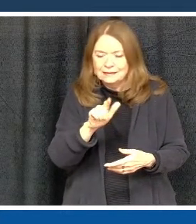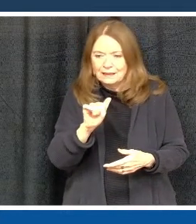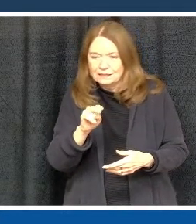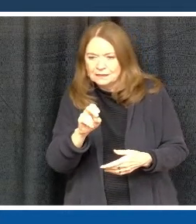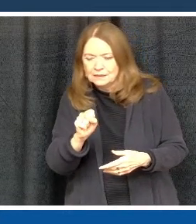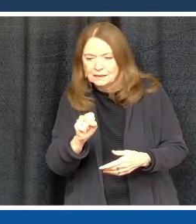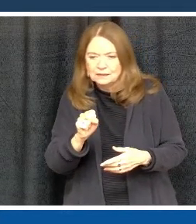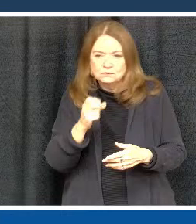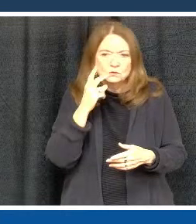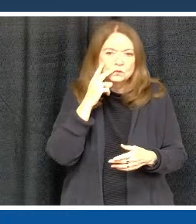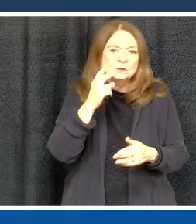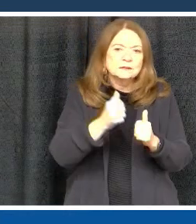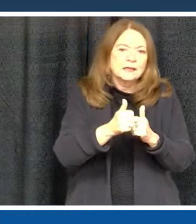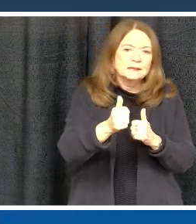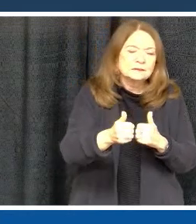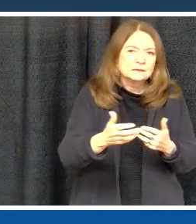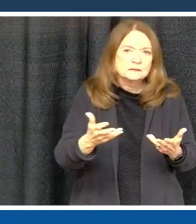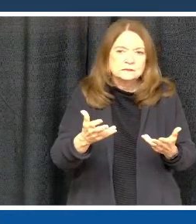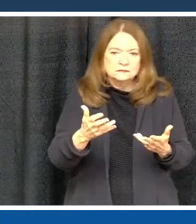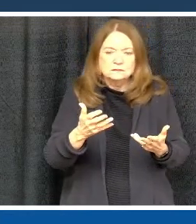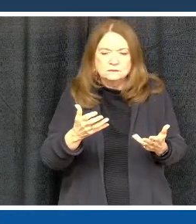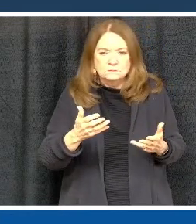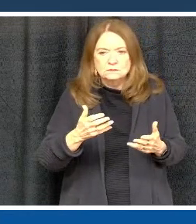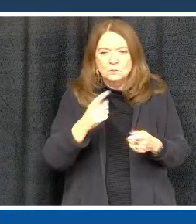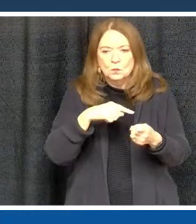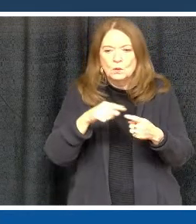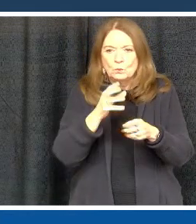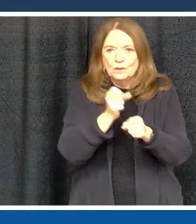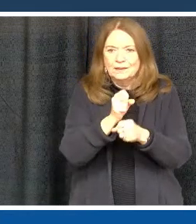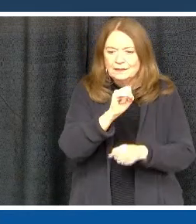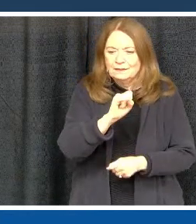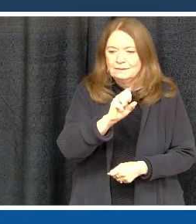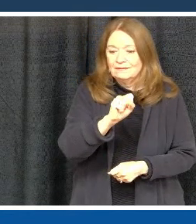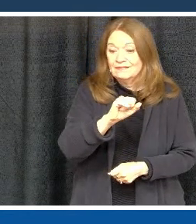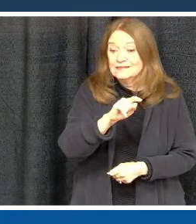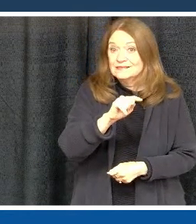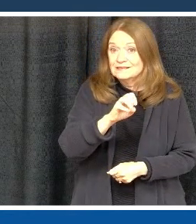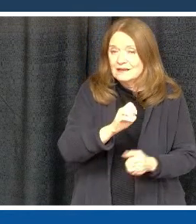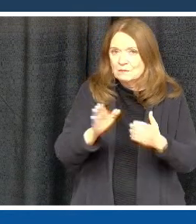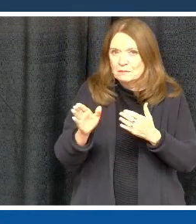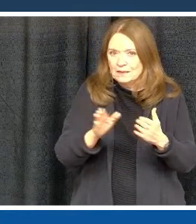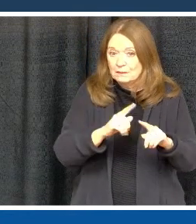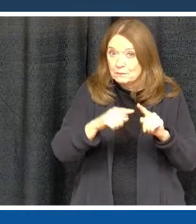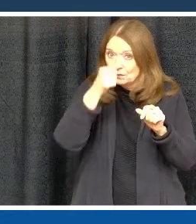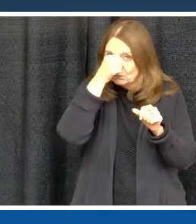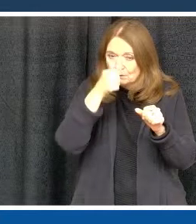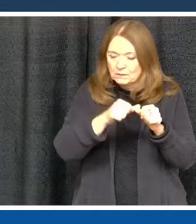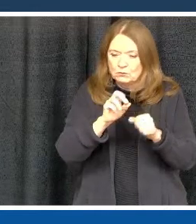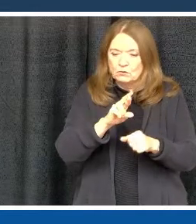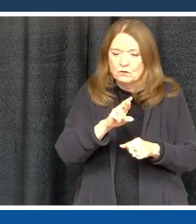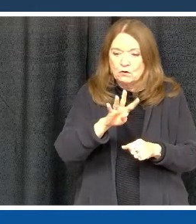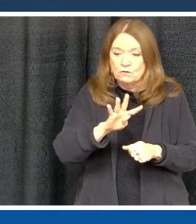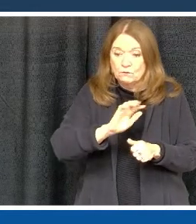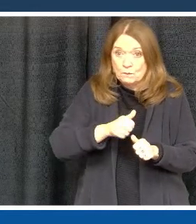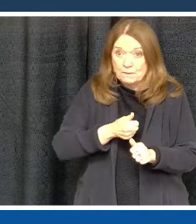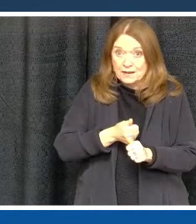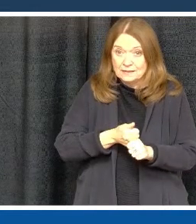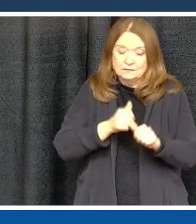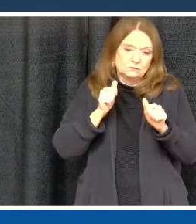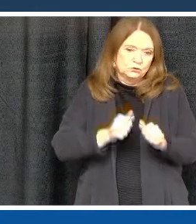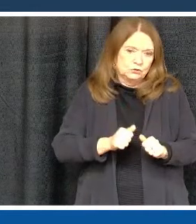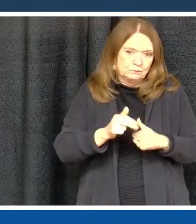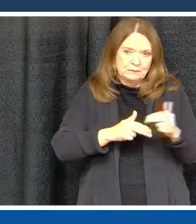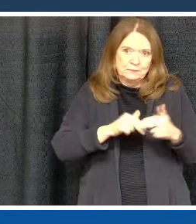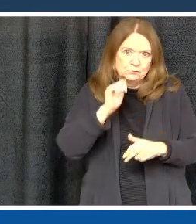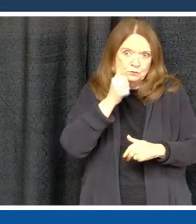be fine here when the site plan comes in. So to keep in mind, the R4 behind it could develop tomorrow without